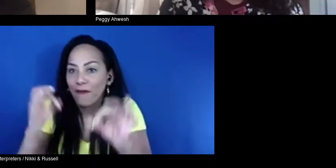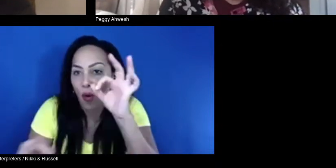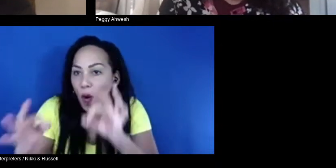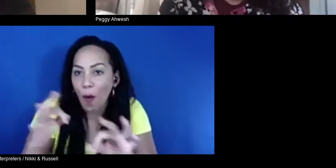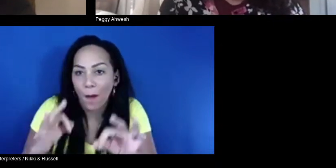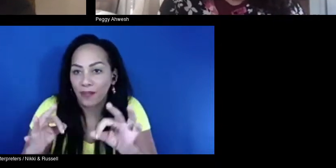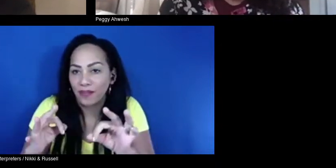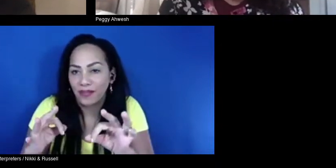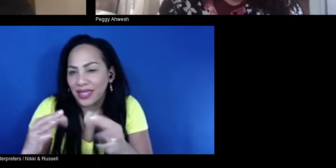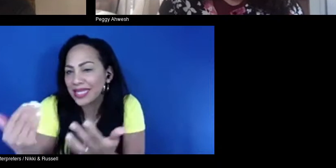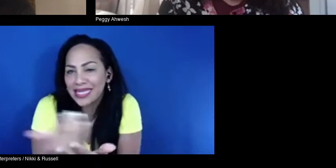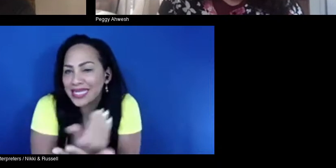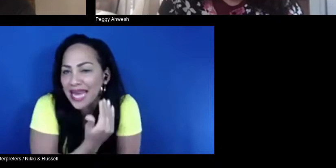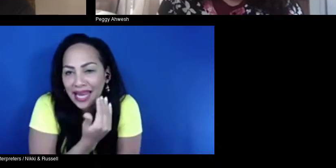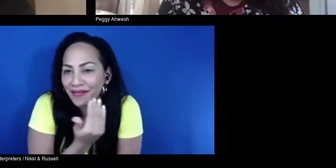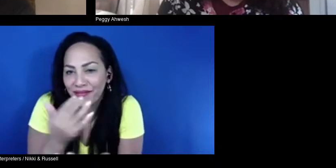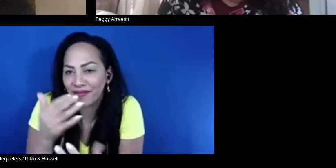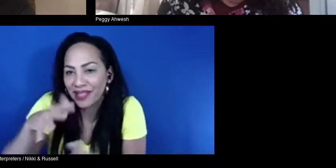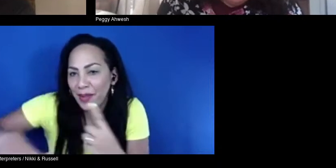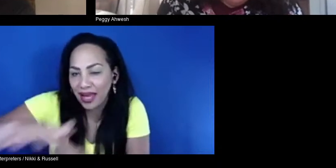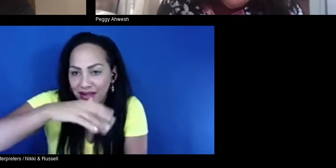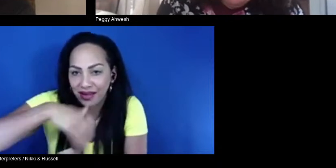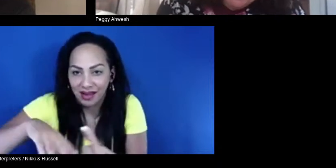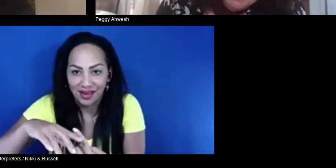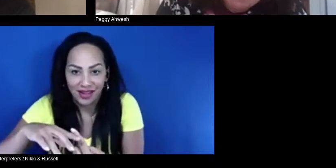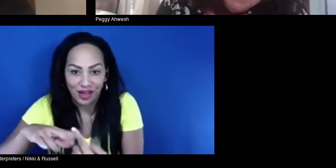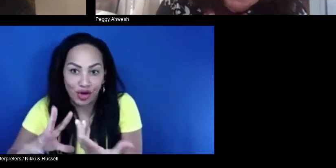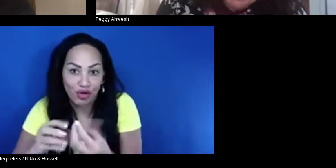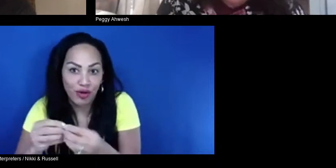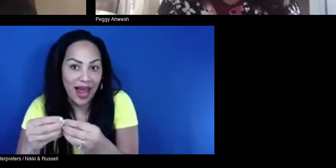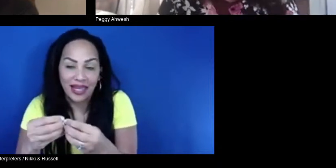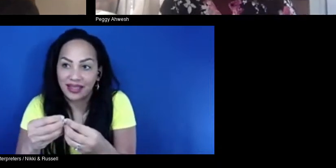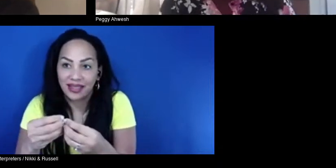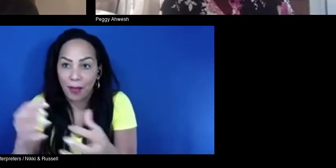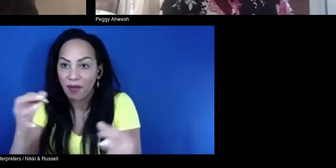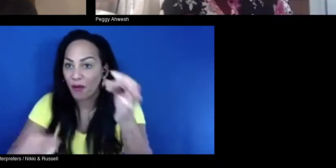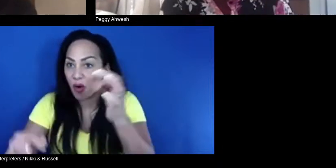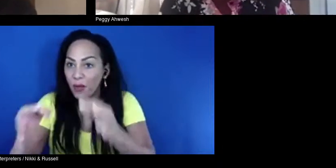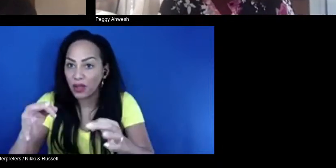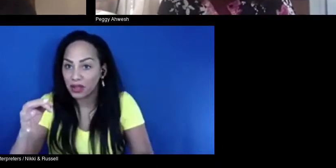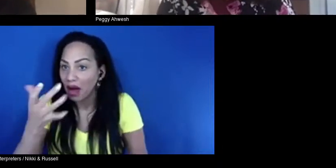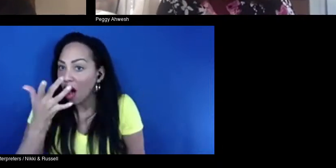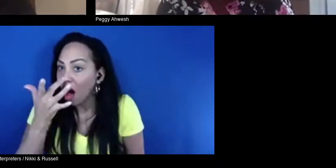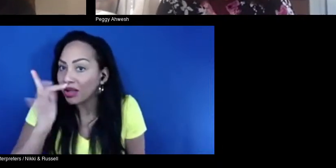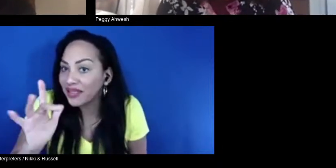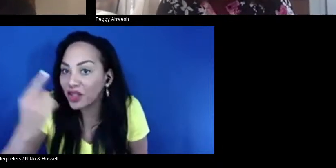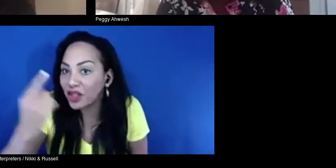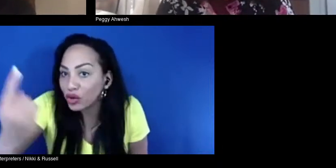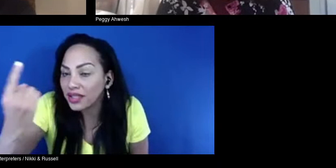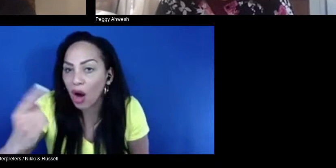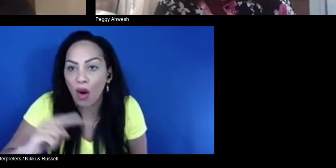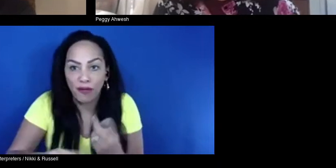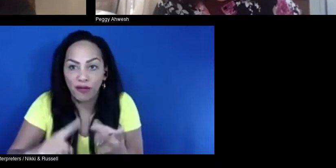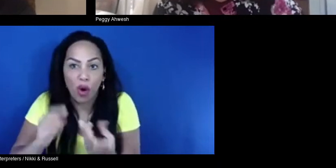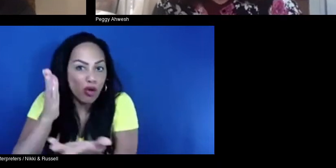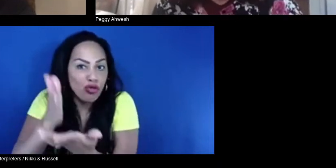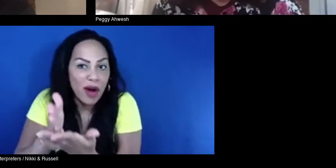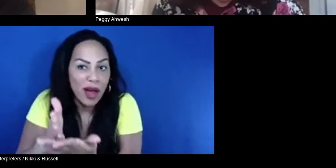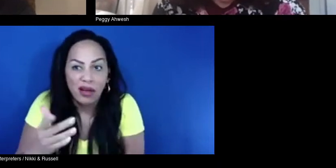versions of self or to perform artificial self, whatever it happened to be. So that went on for some years.